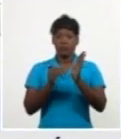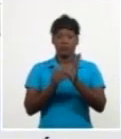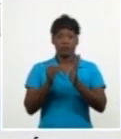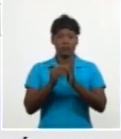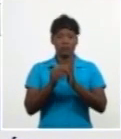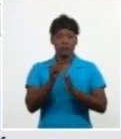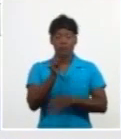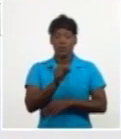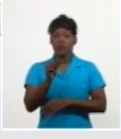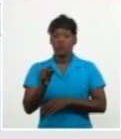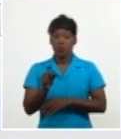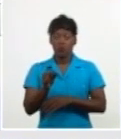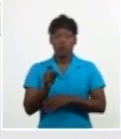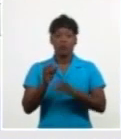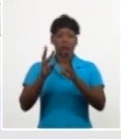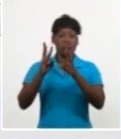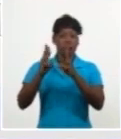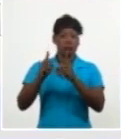accumulating